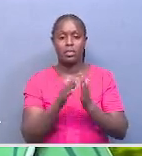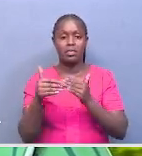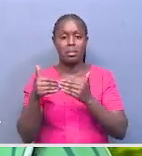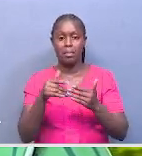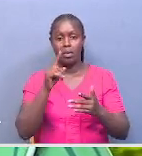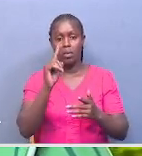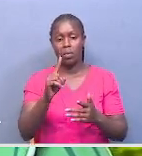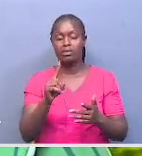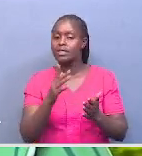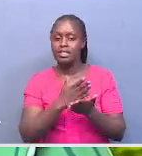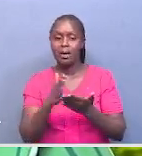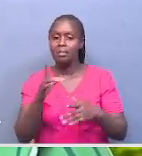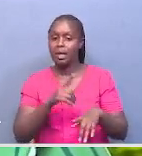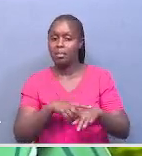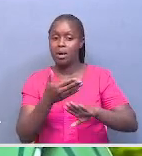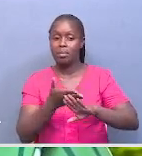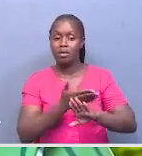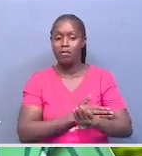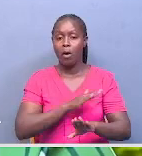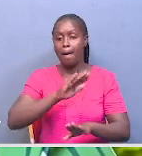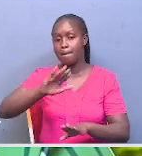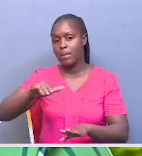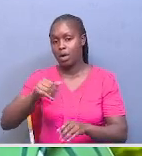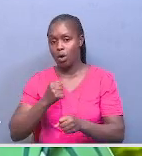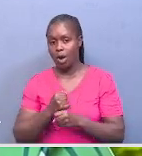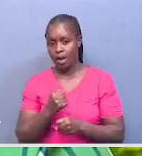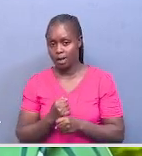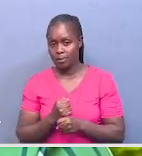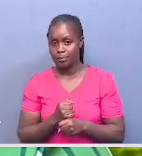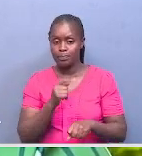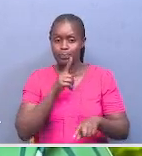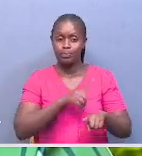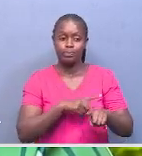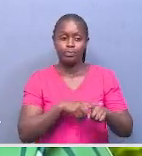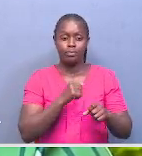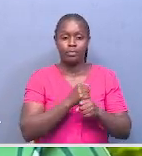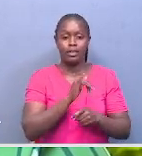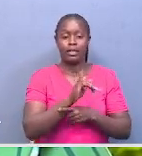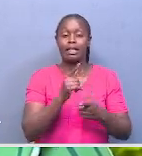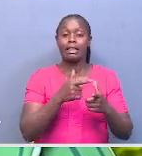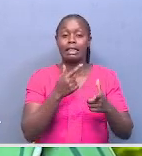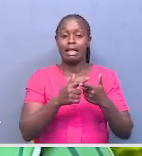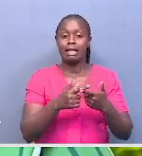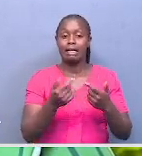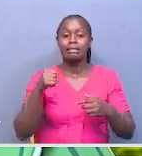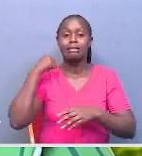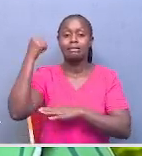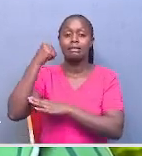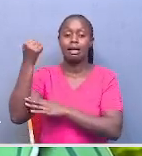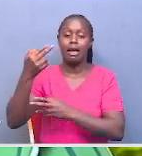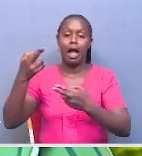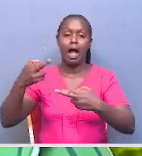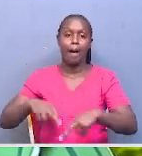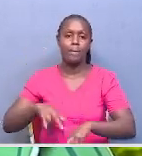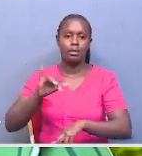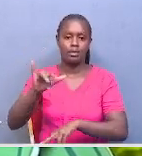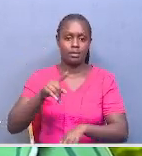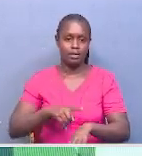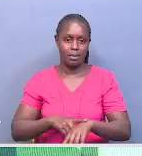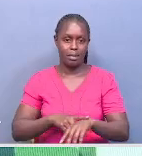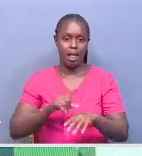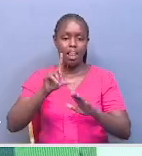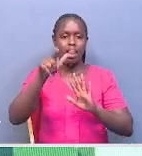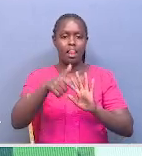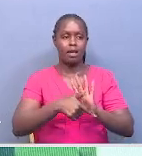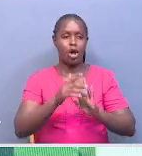back to work. So when I was on annual leave, that when the strike happened, and later we were